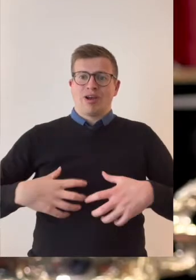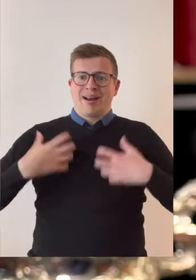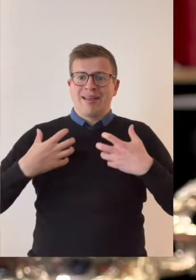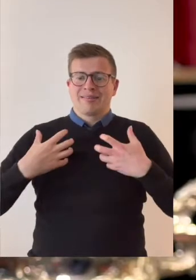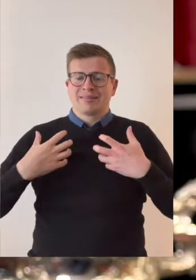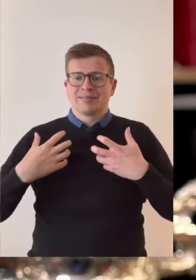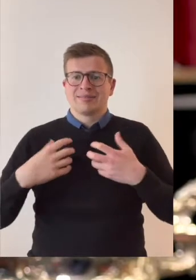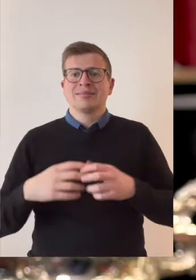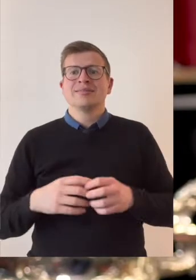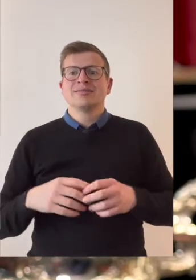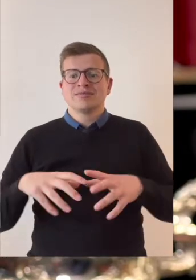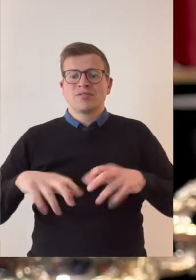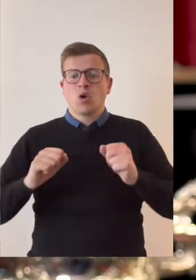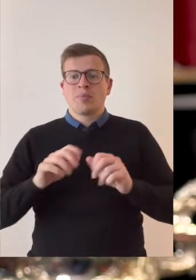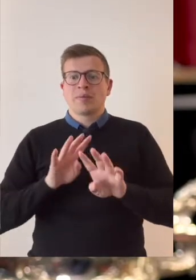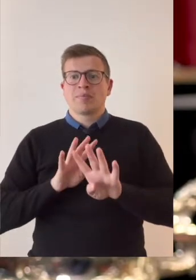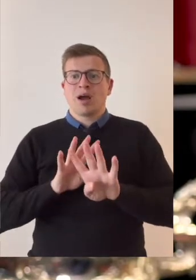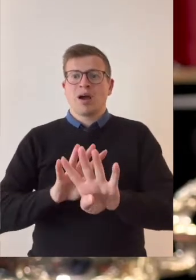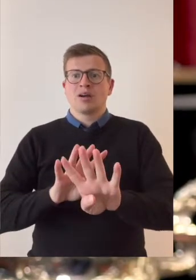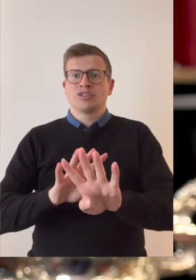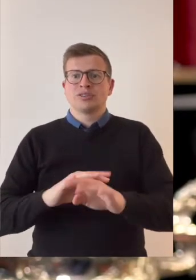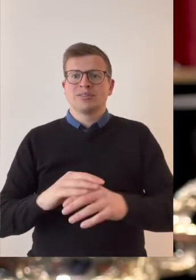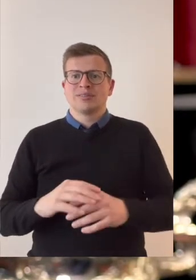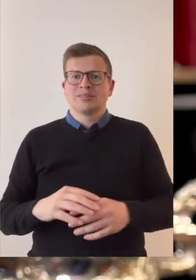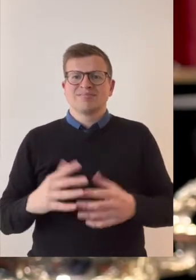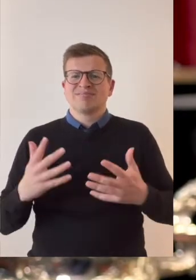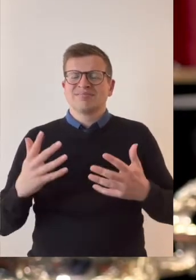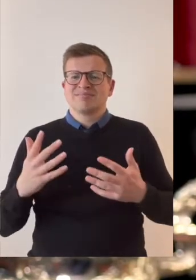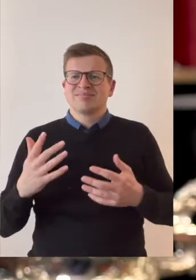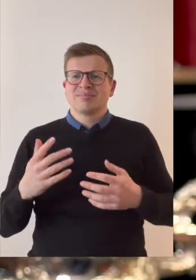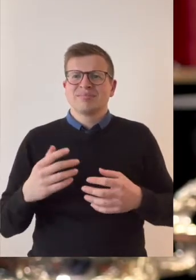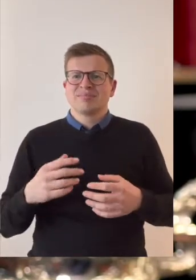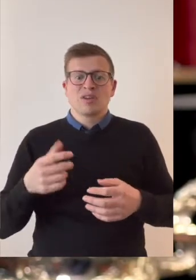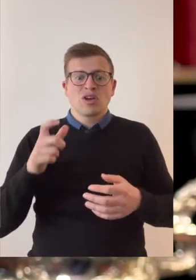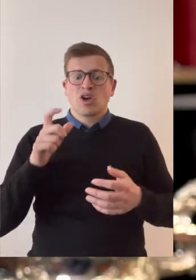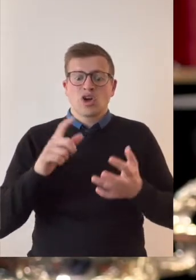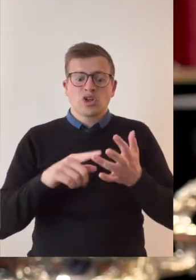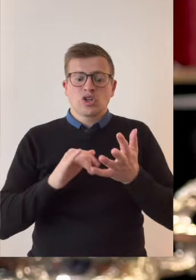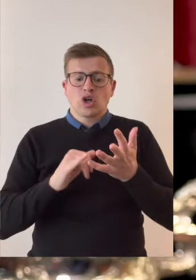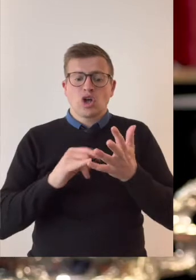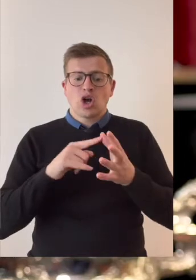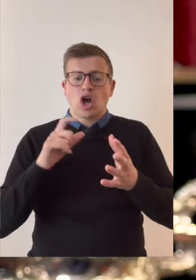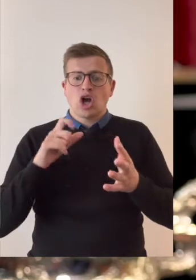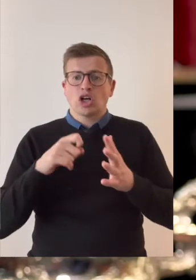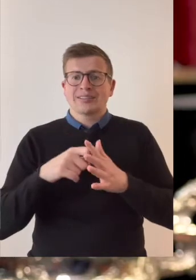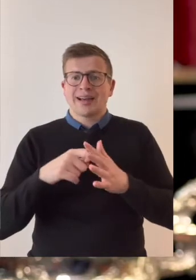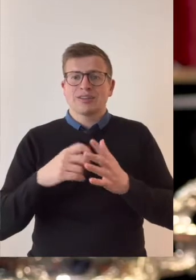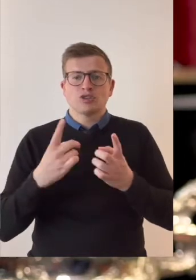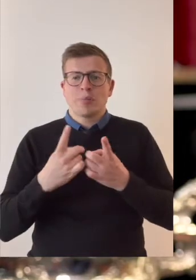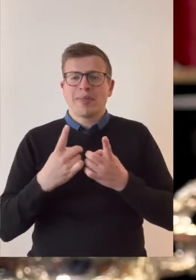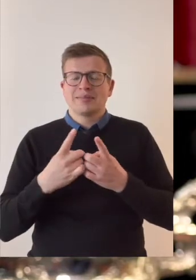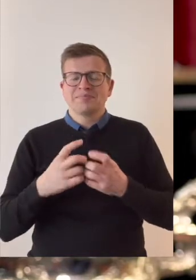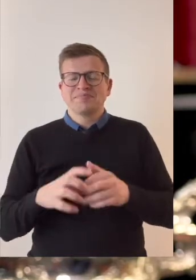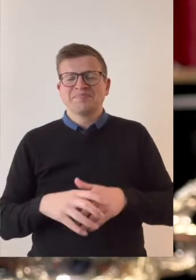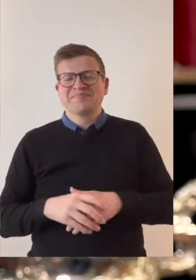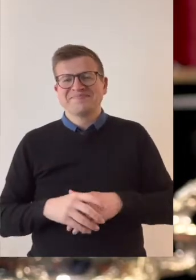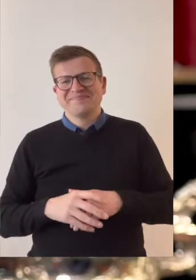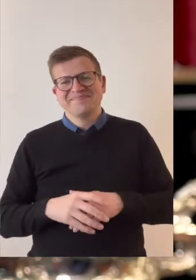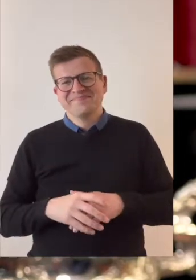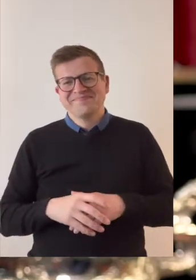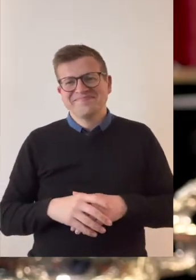kicks in for the opening march, and Cossack or something,